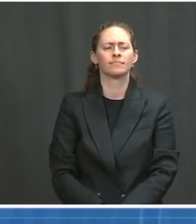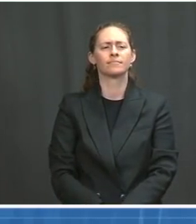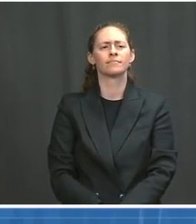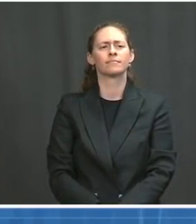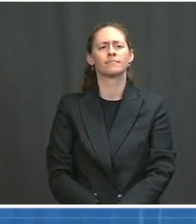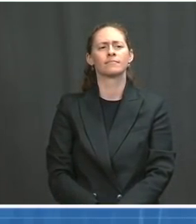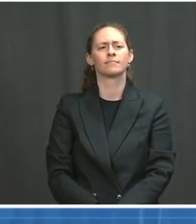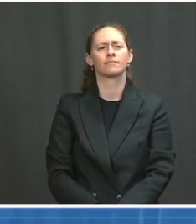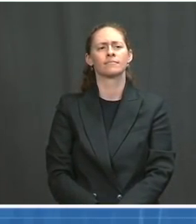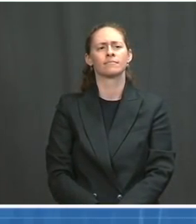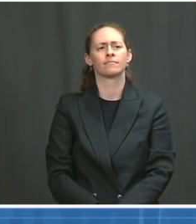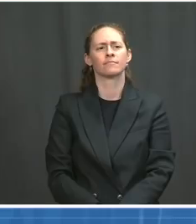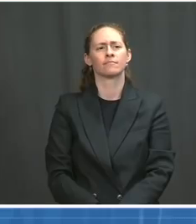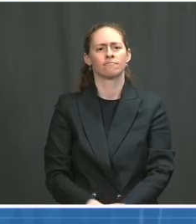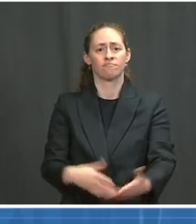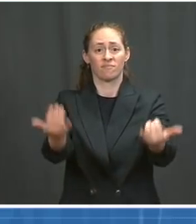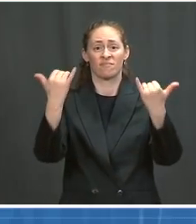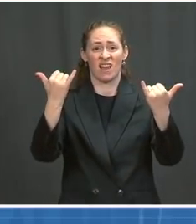countries around the world.